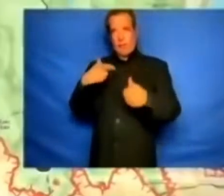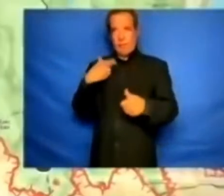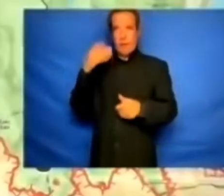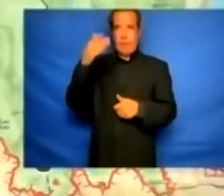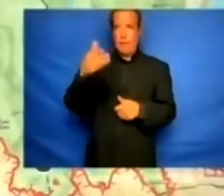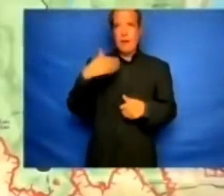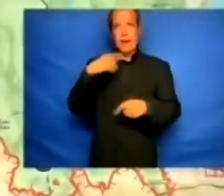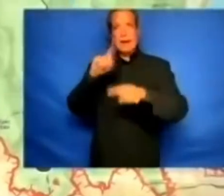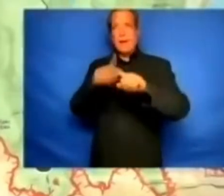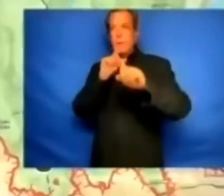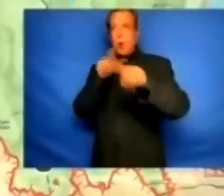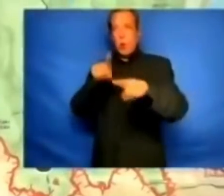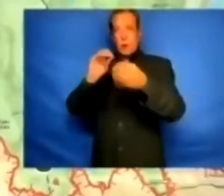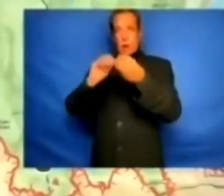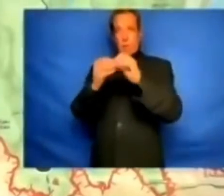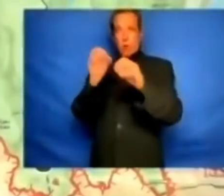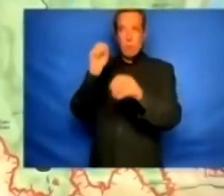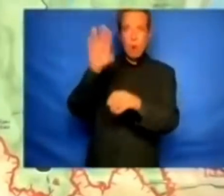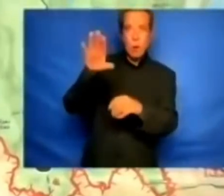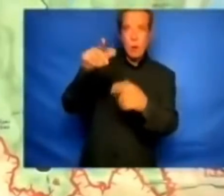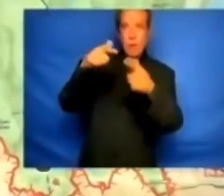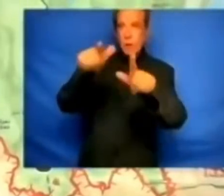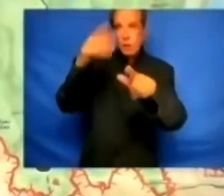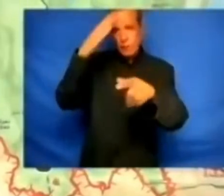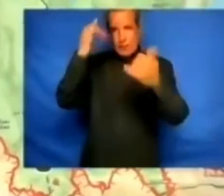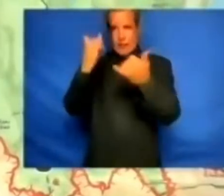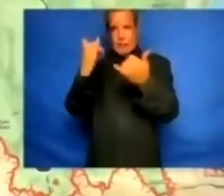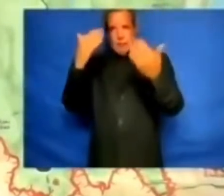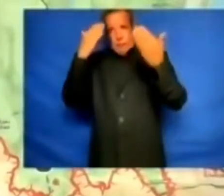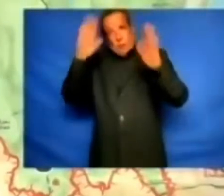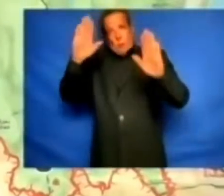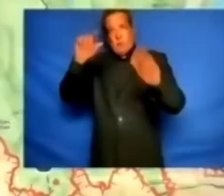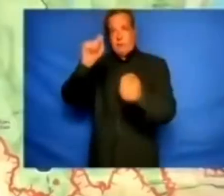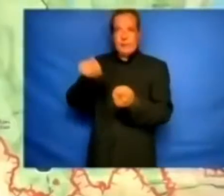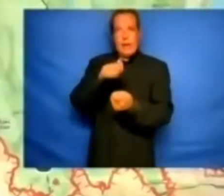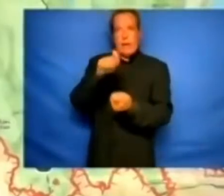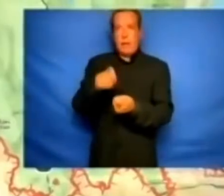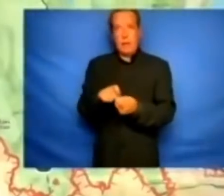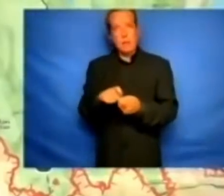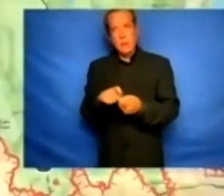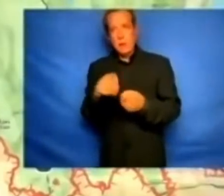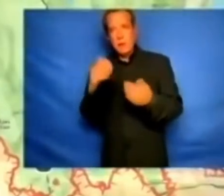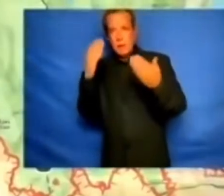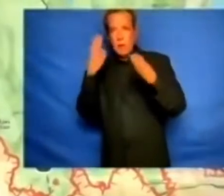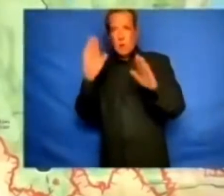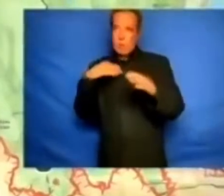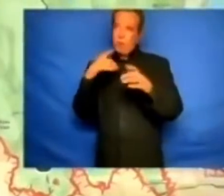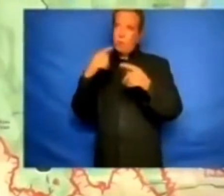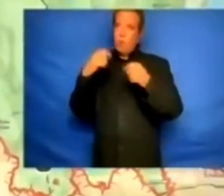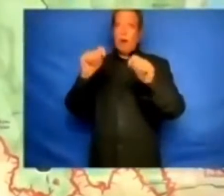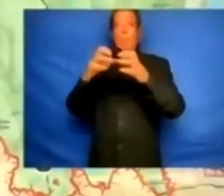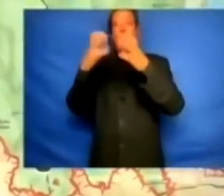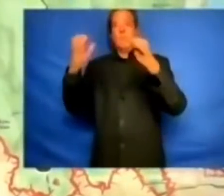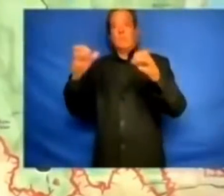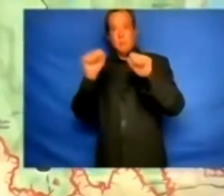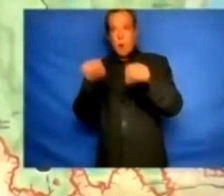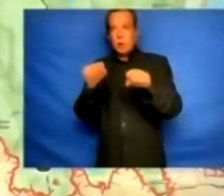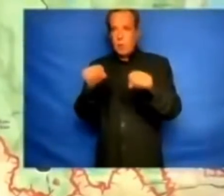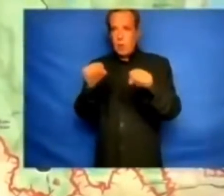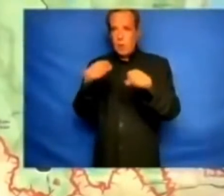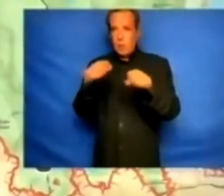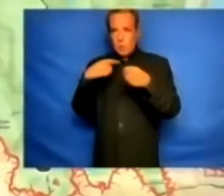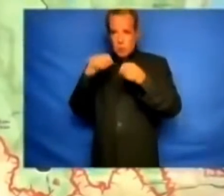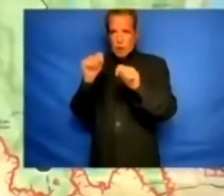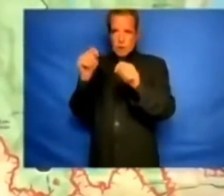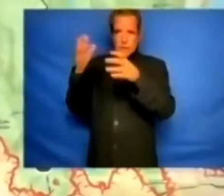there and not be able to meet that number. So I can tell you we are doing everything possible. We are increasing the number of resources we have in that area